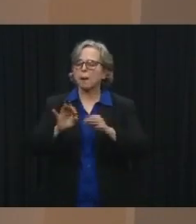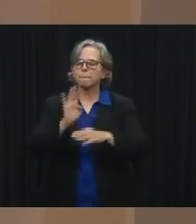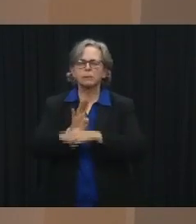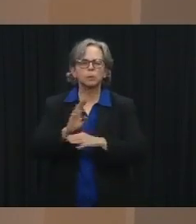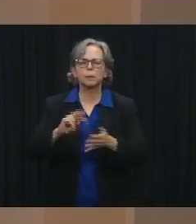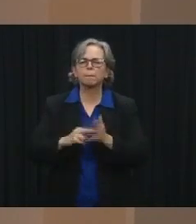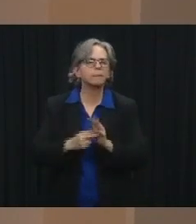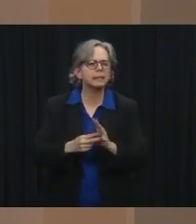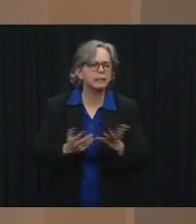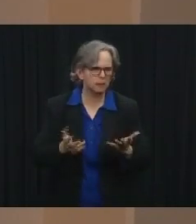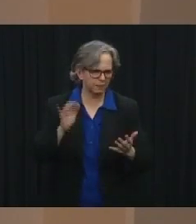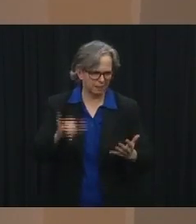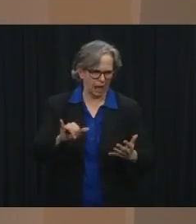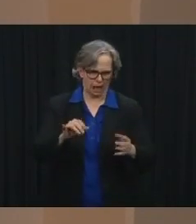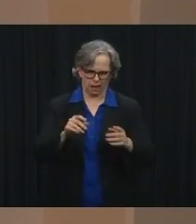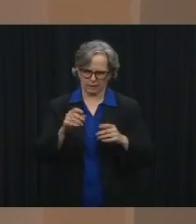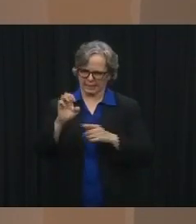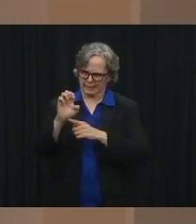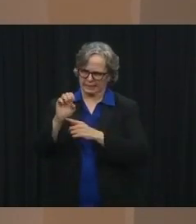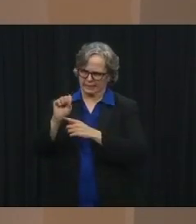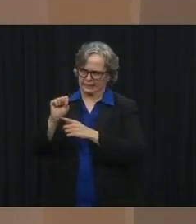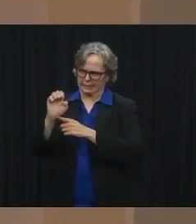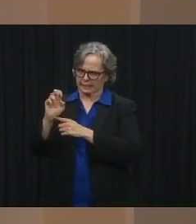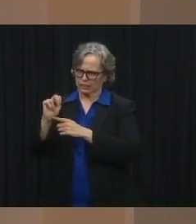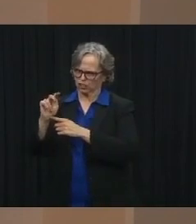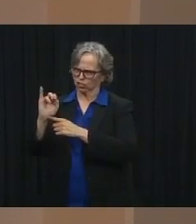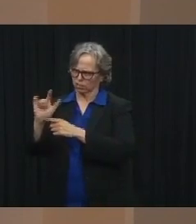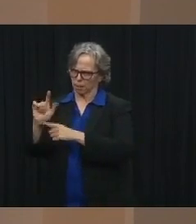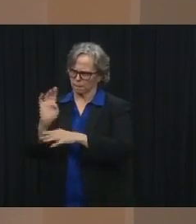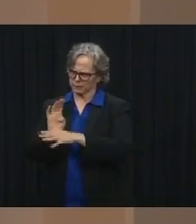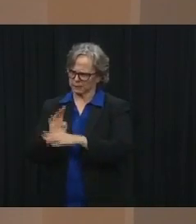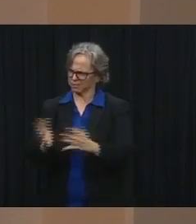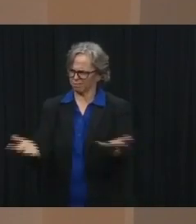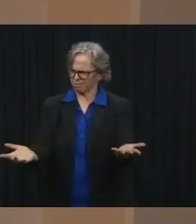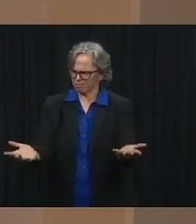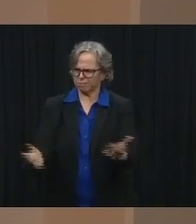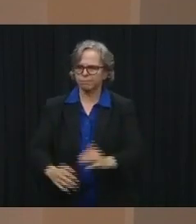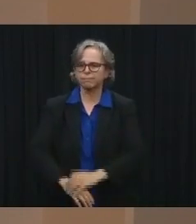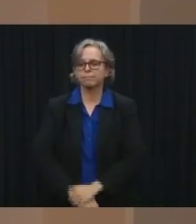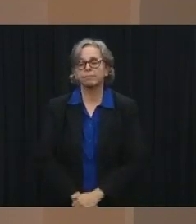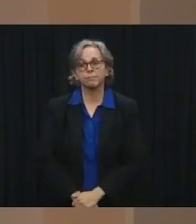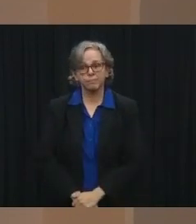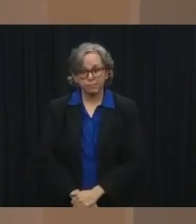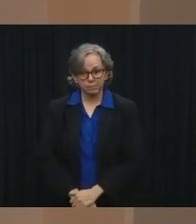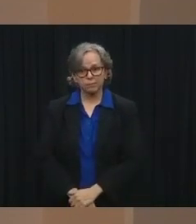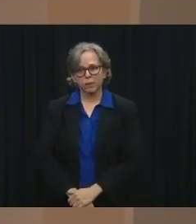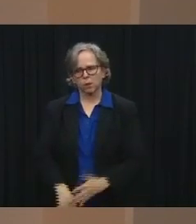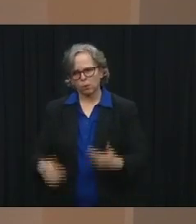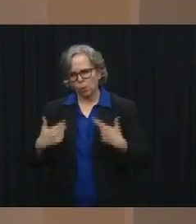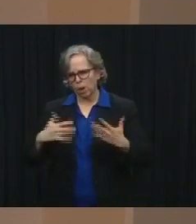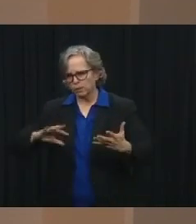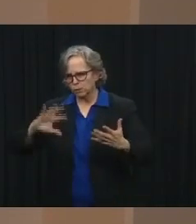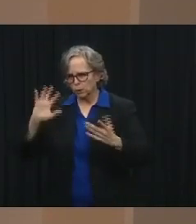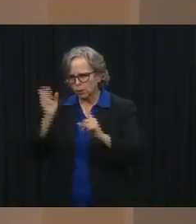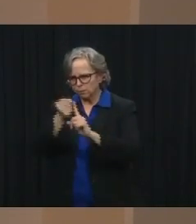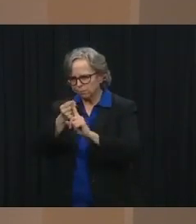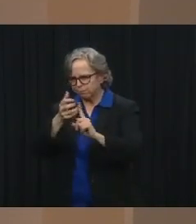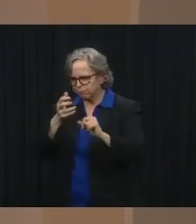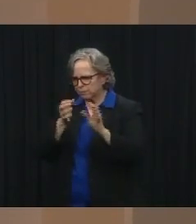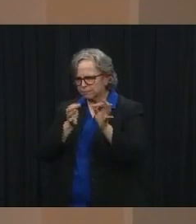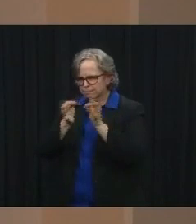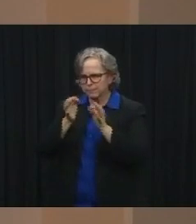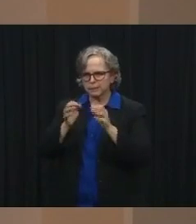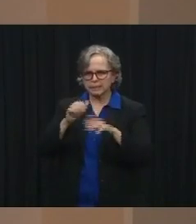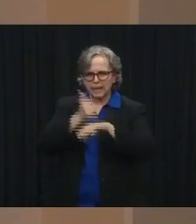business owners and business associations over the course of the last 24 hours. And so I want to put a little more guidance for you,